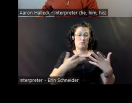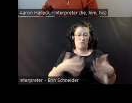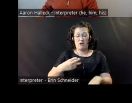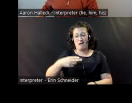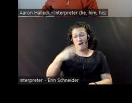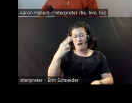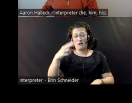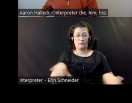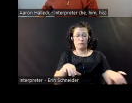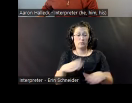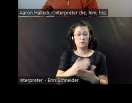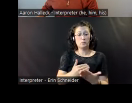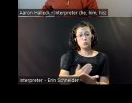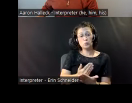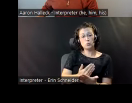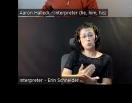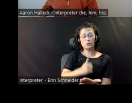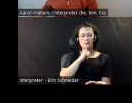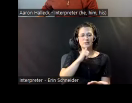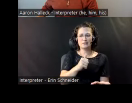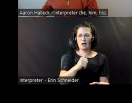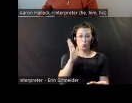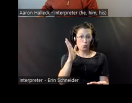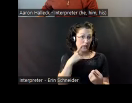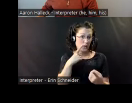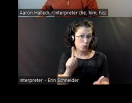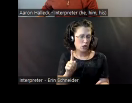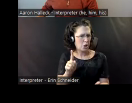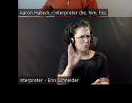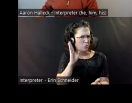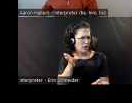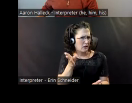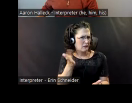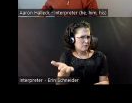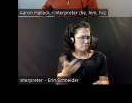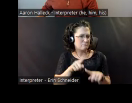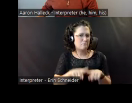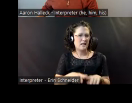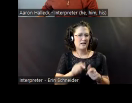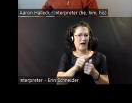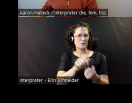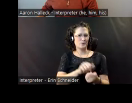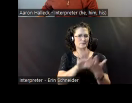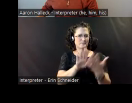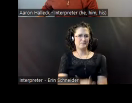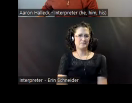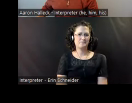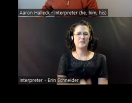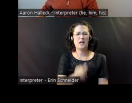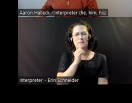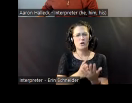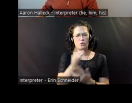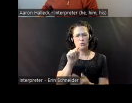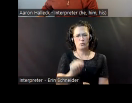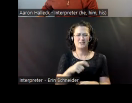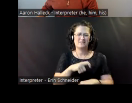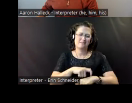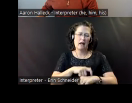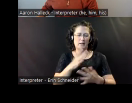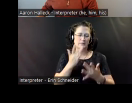is not a question of whether it will work or not. It's a question of how you go about doing that. So I'm not going to go through these in the interest of time,